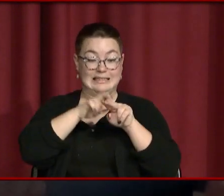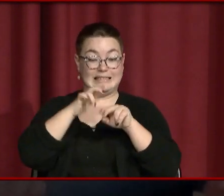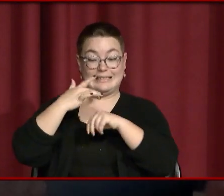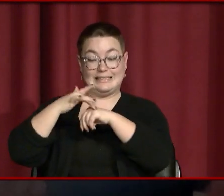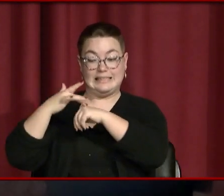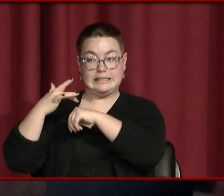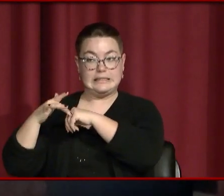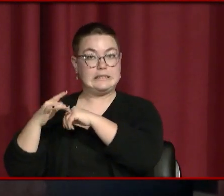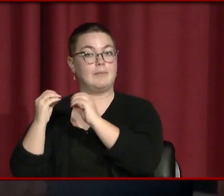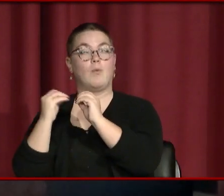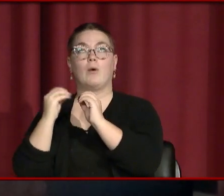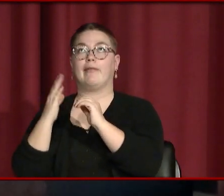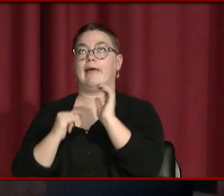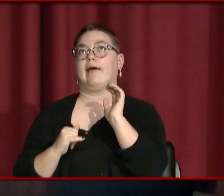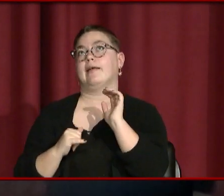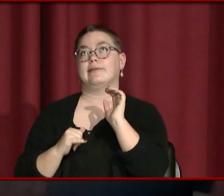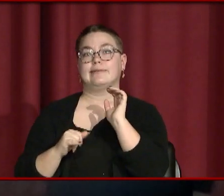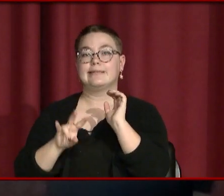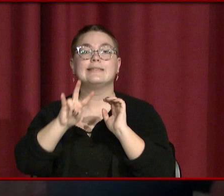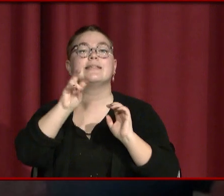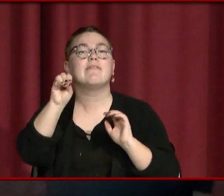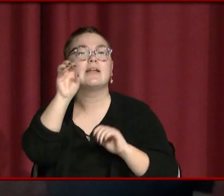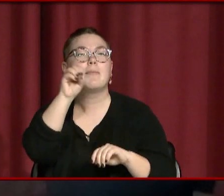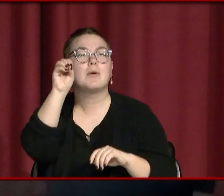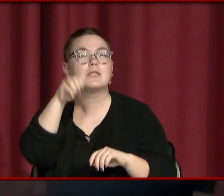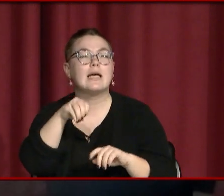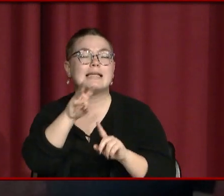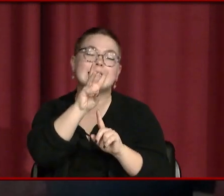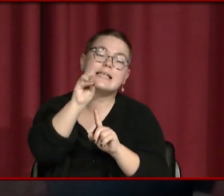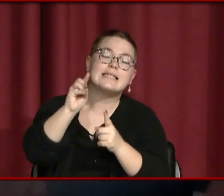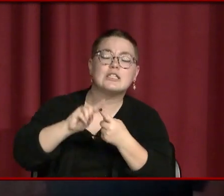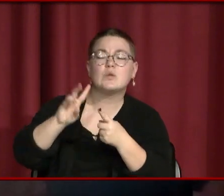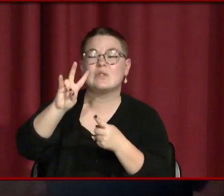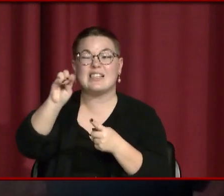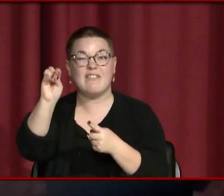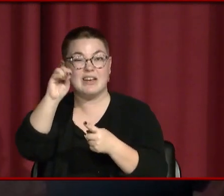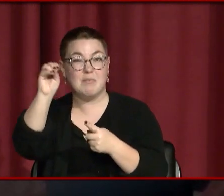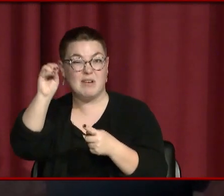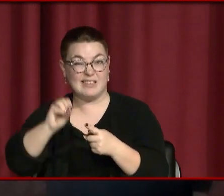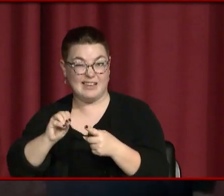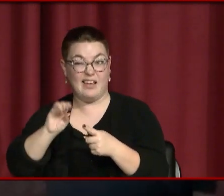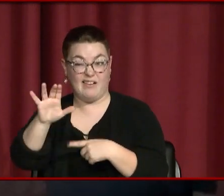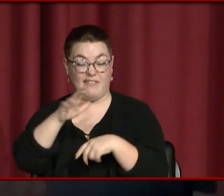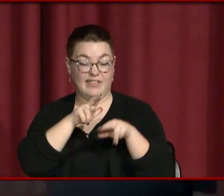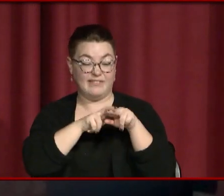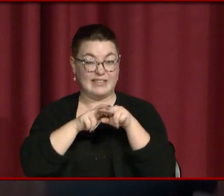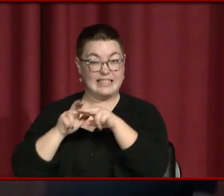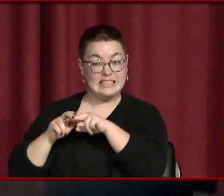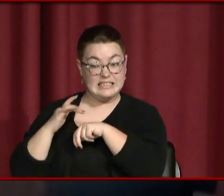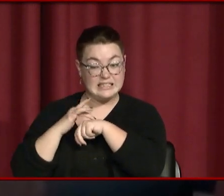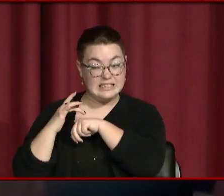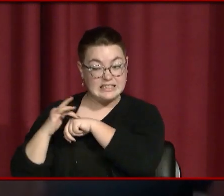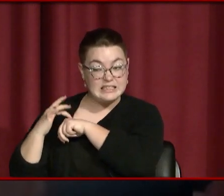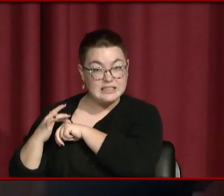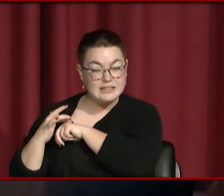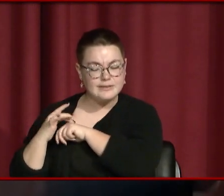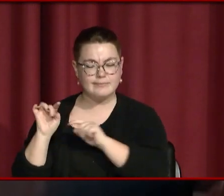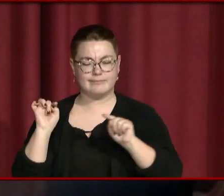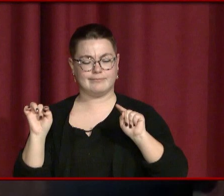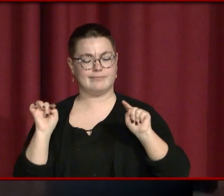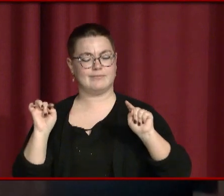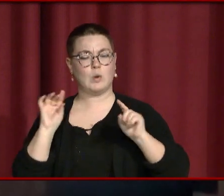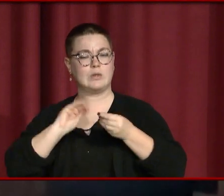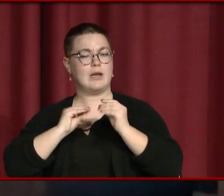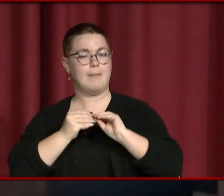well over, you know, about 60 to 70% of the seats in the